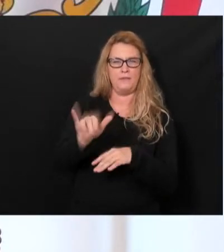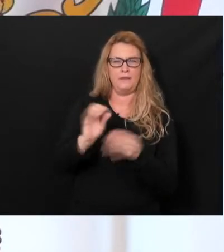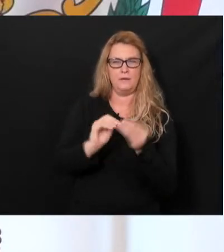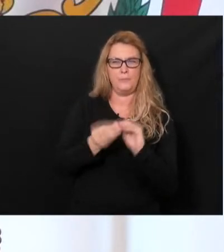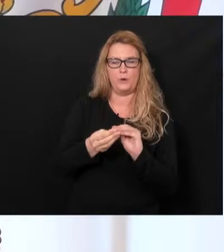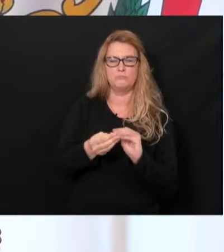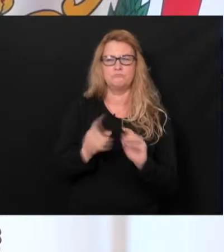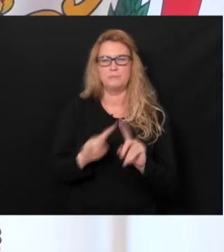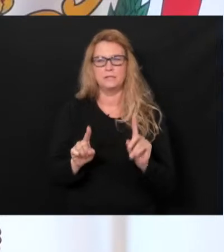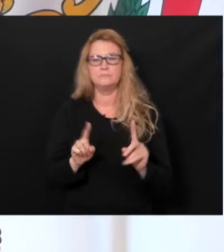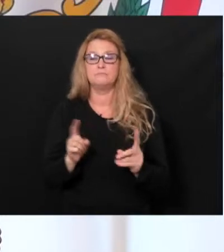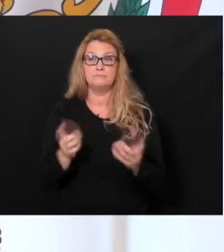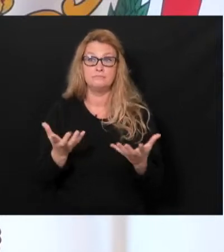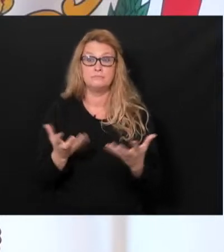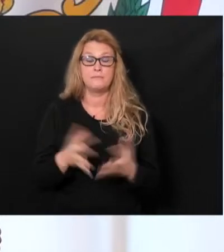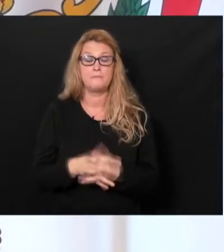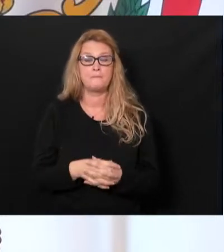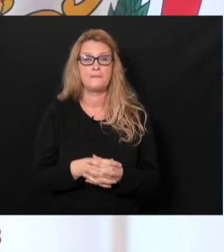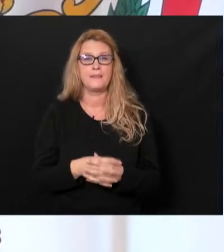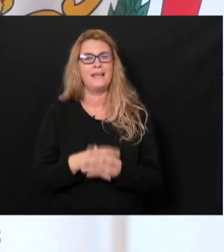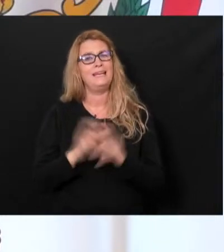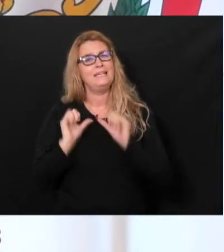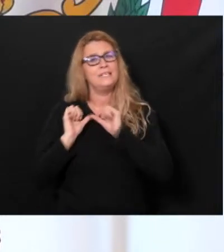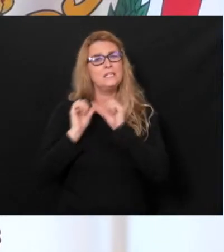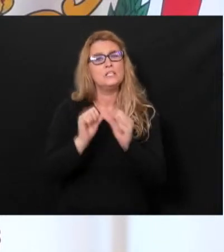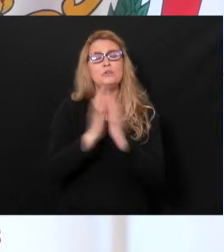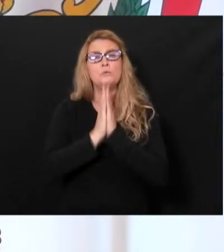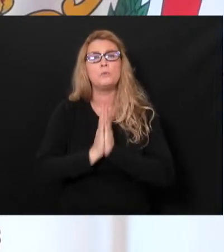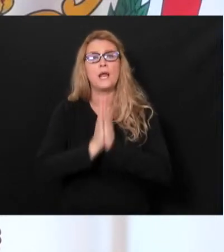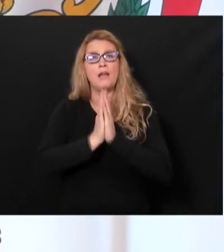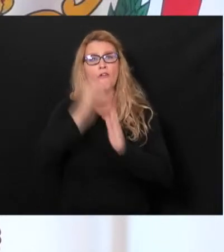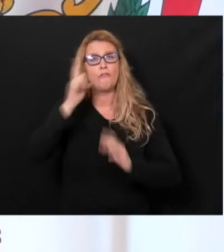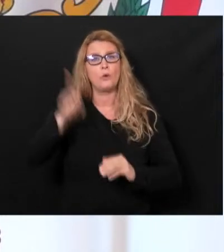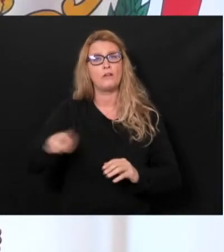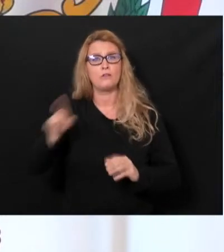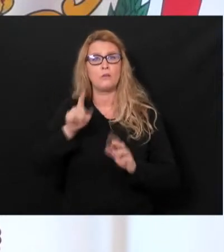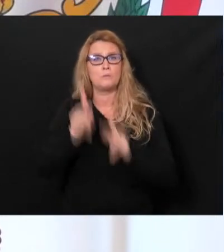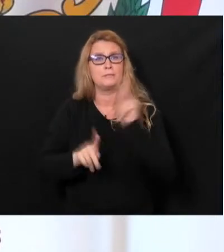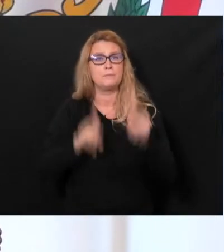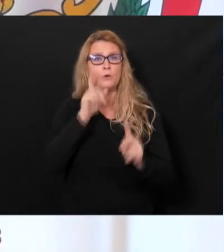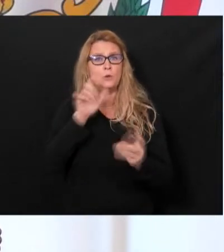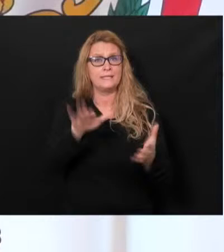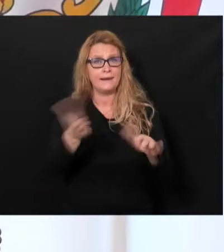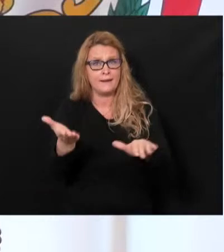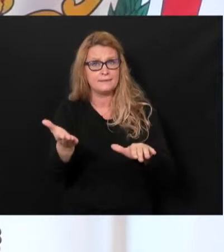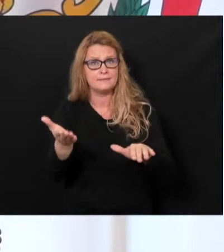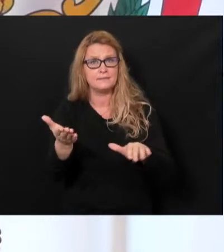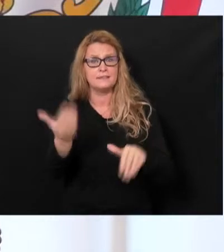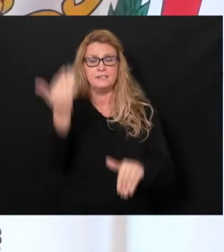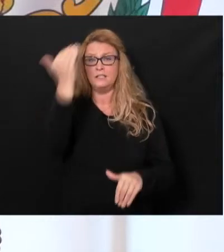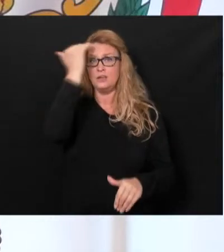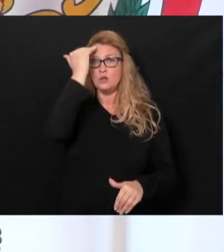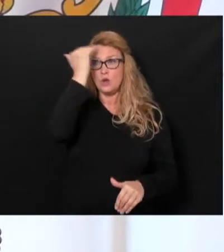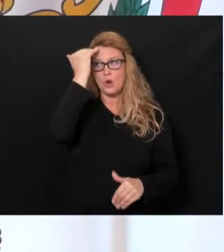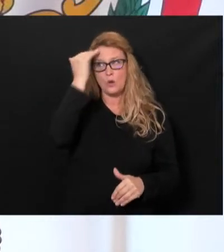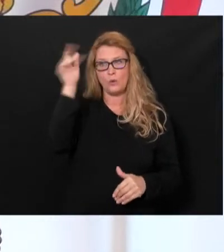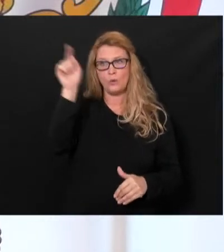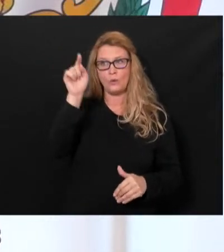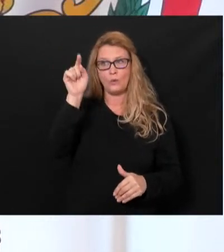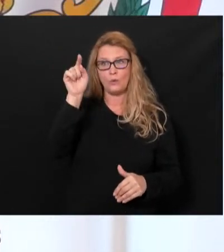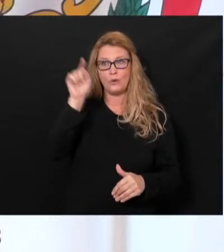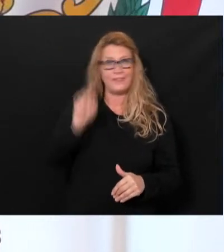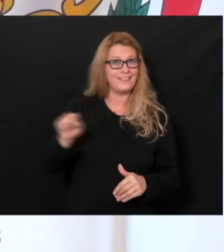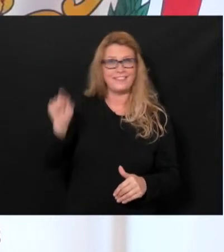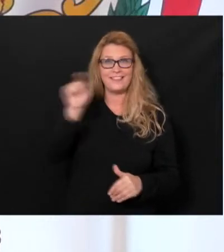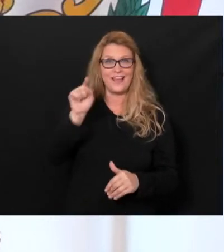But please keep these folks in your prayers. Know that these people, we cannot